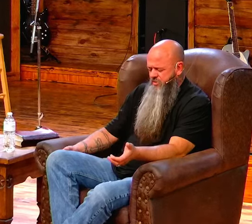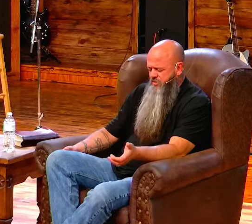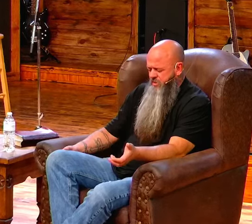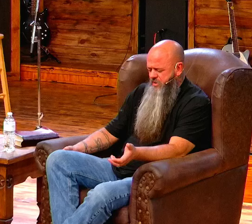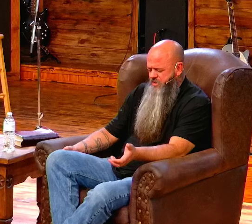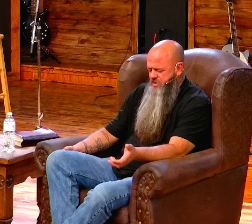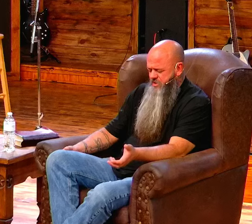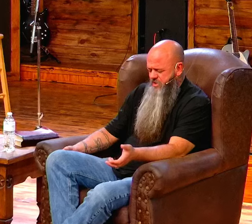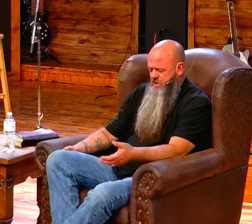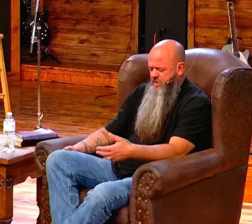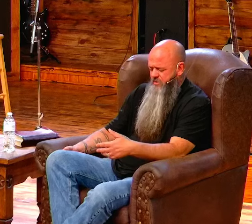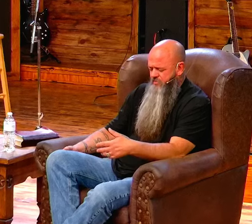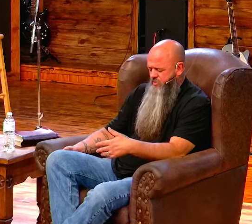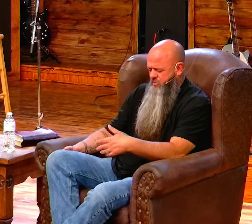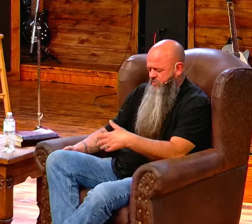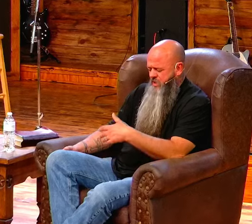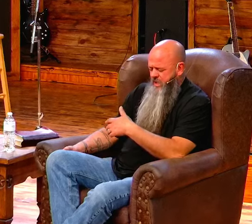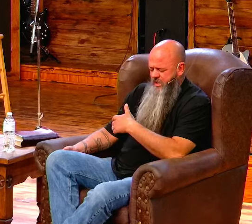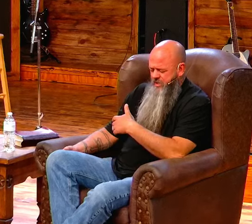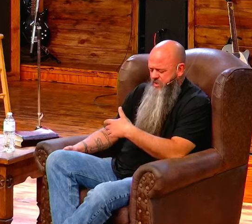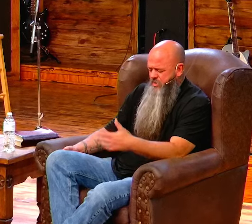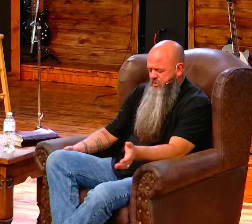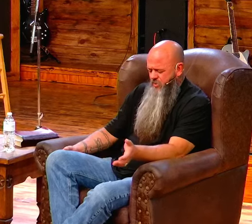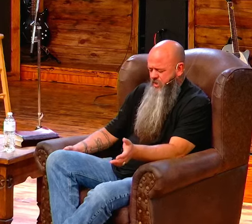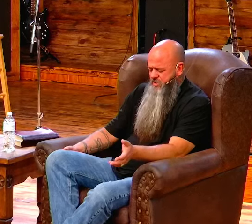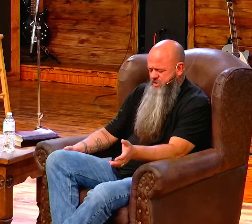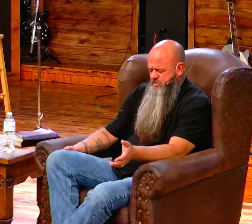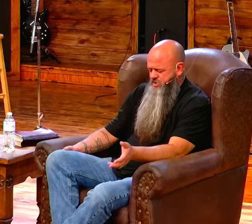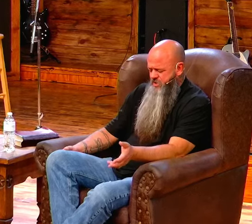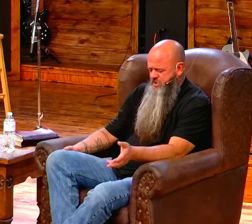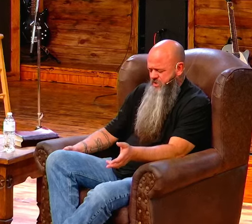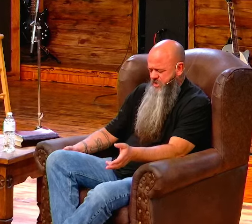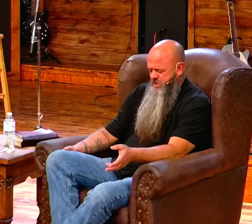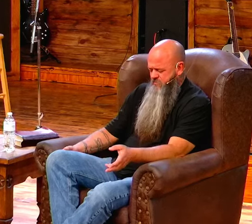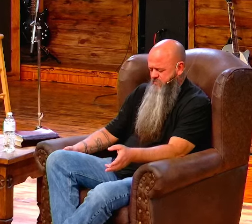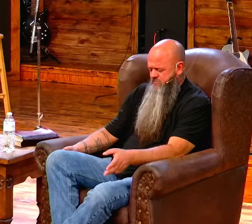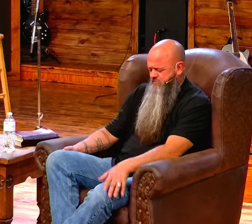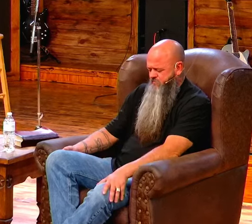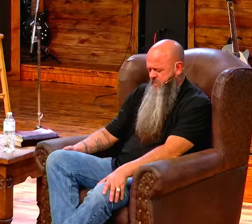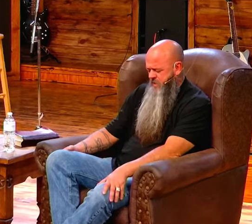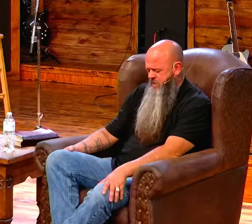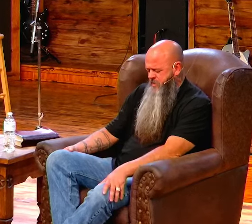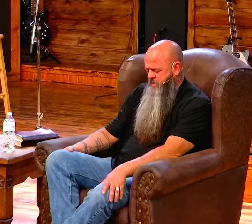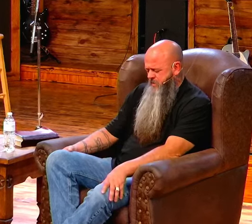back to you 30, 60, and 100 fold. Let that be a warning to you in Jesus' name.